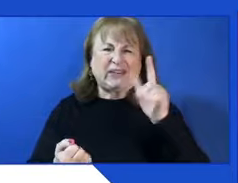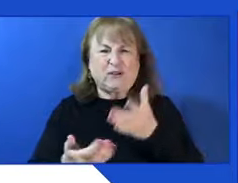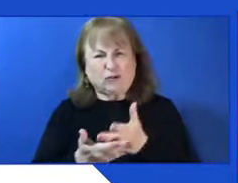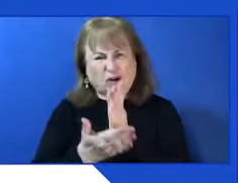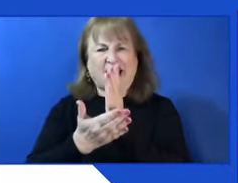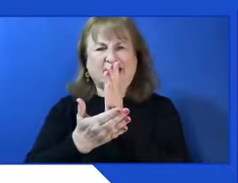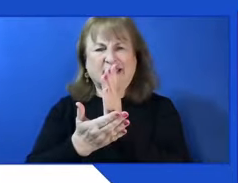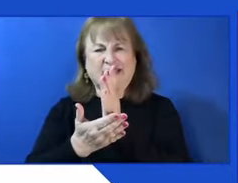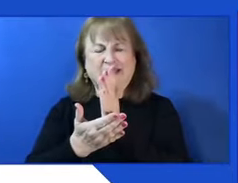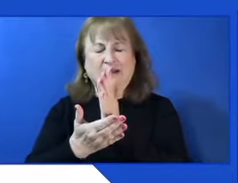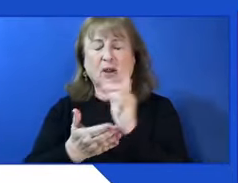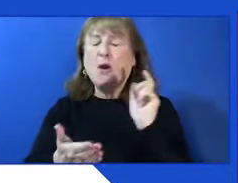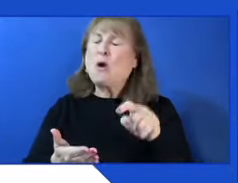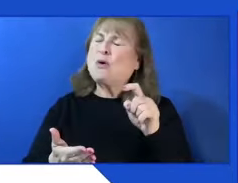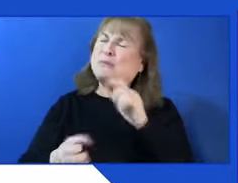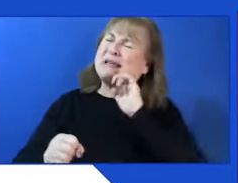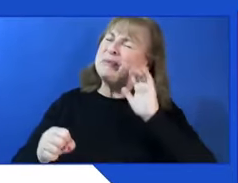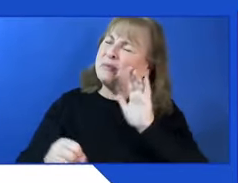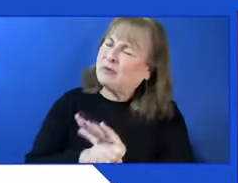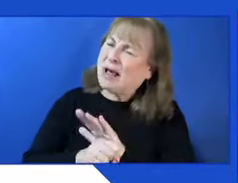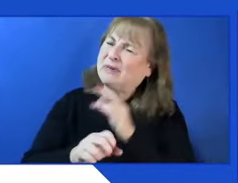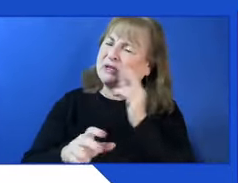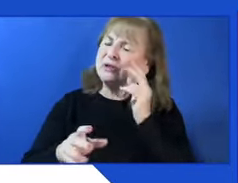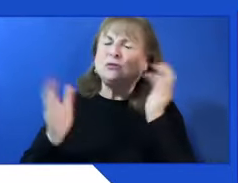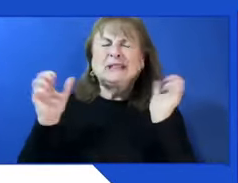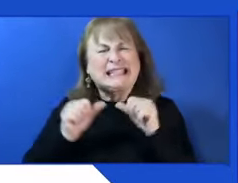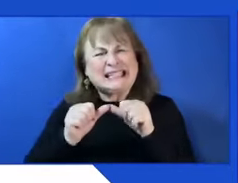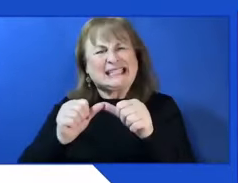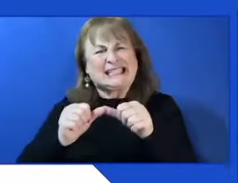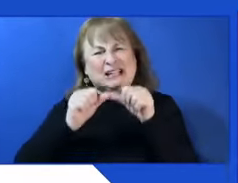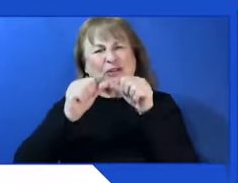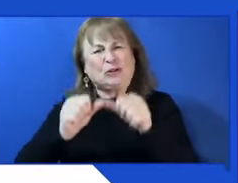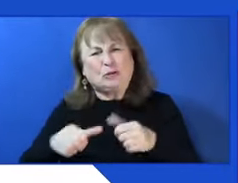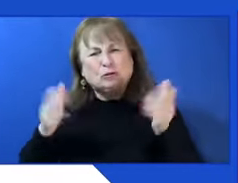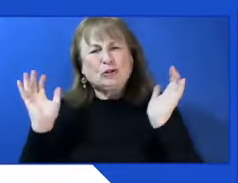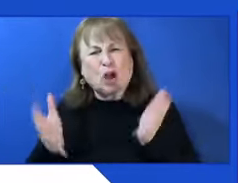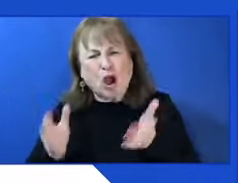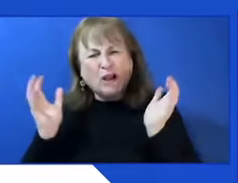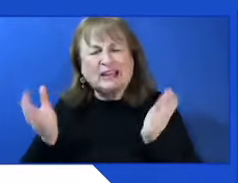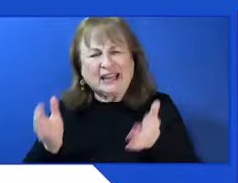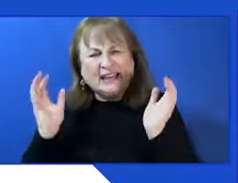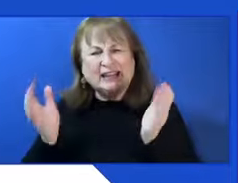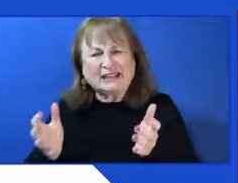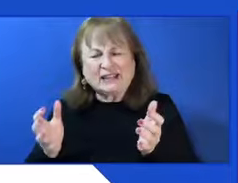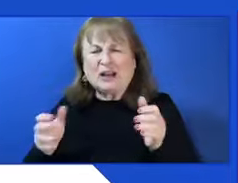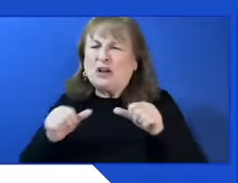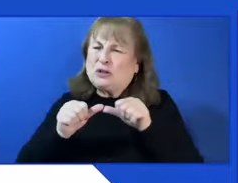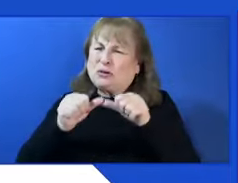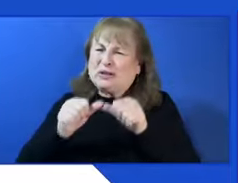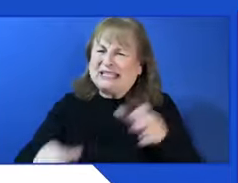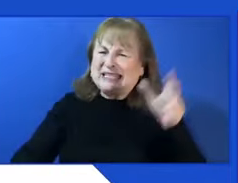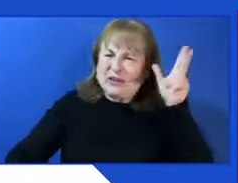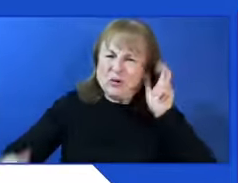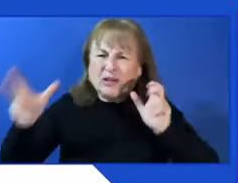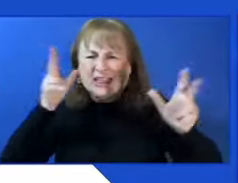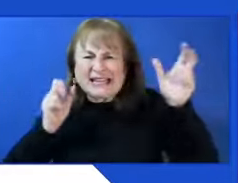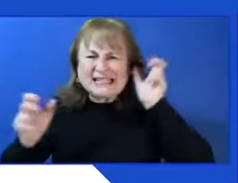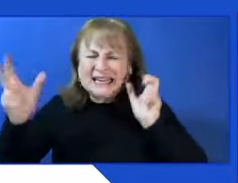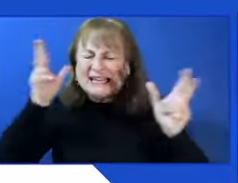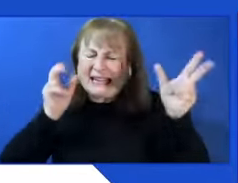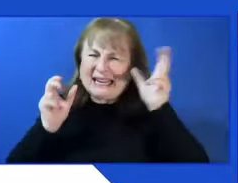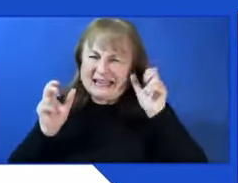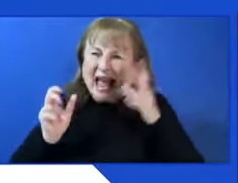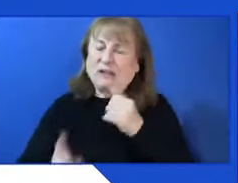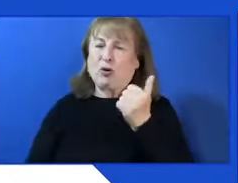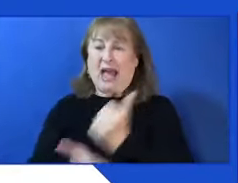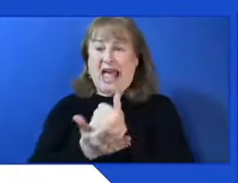We must promise to keep talking, to keep listening, and to help each other